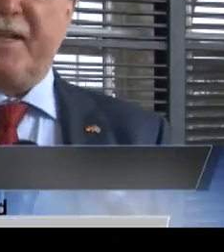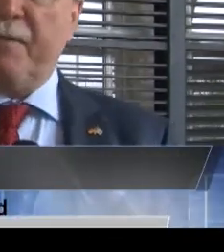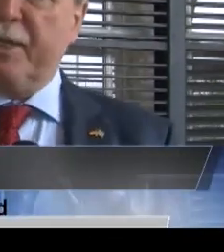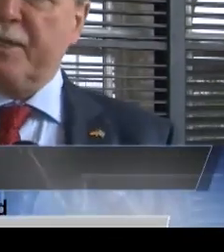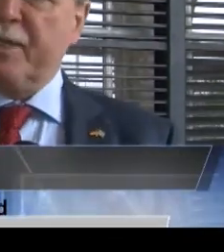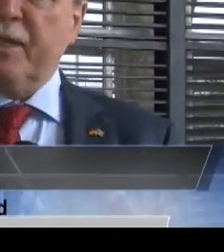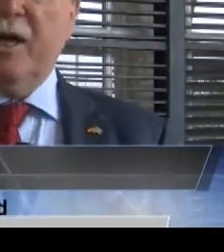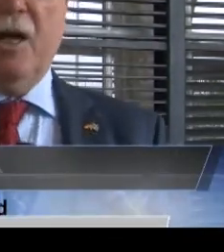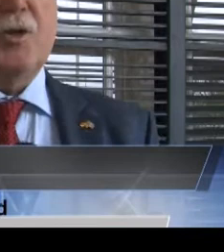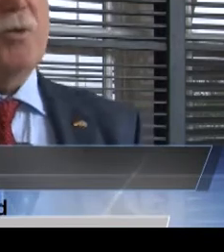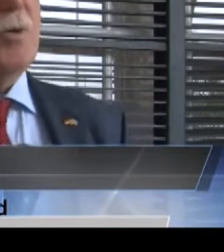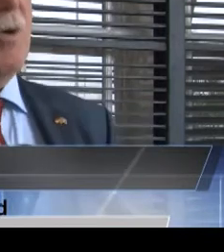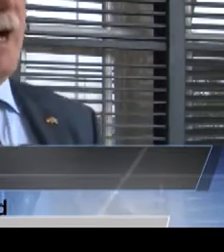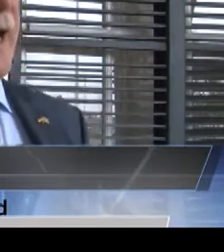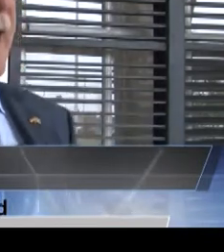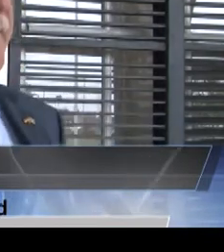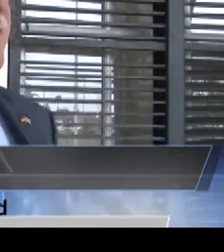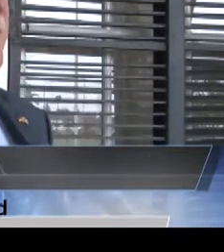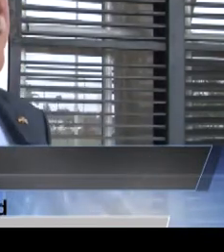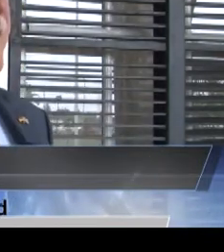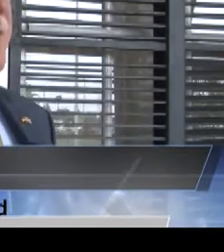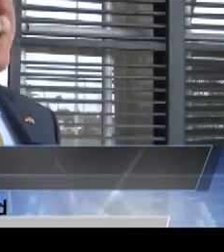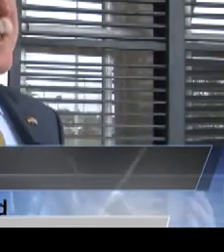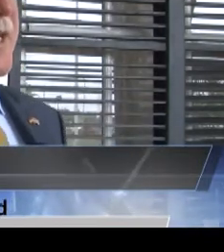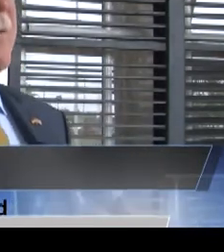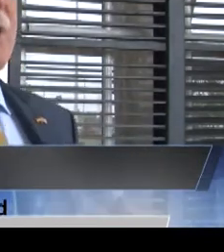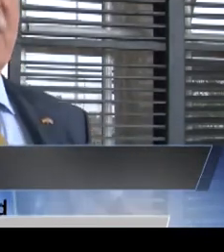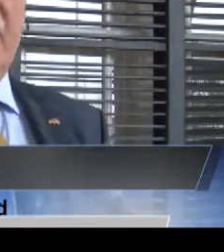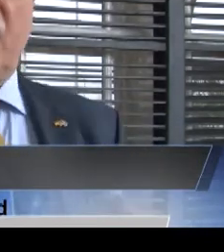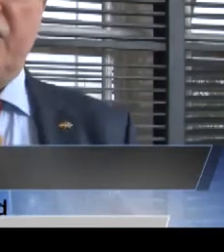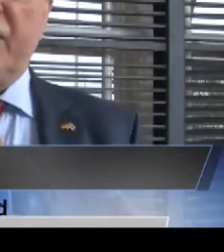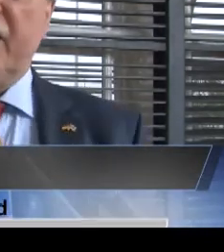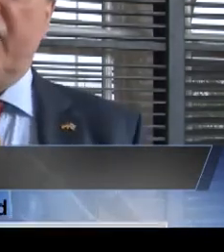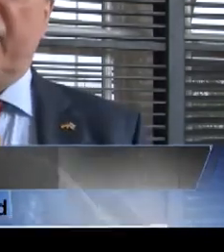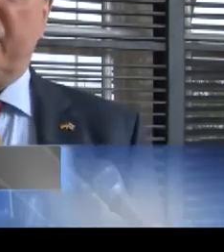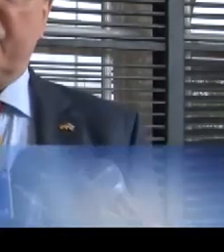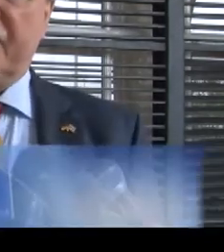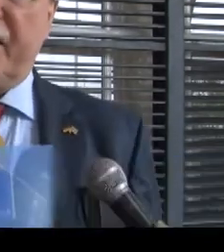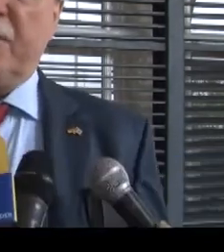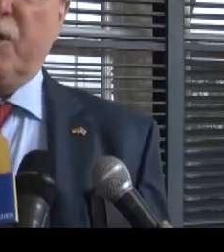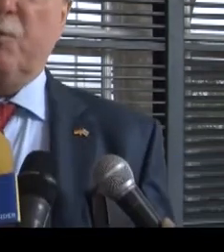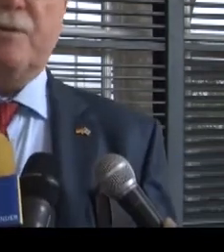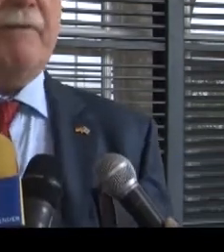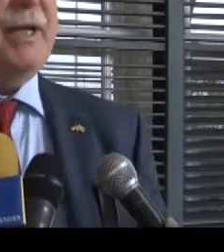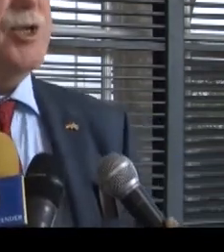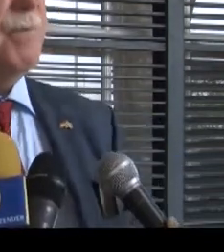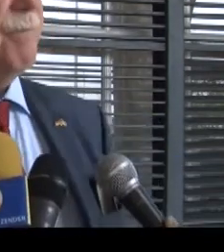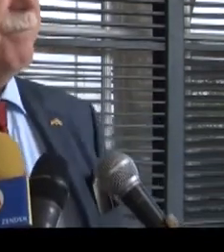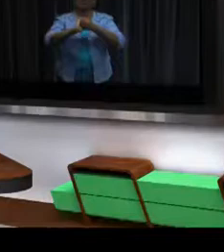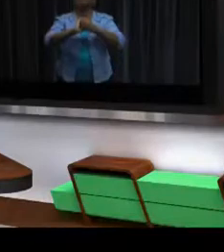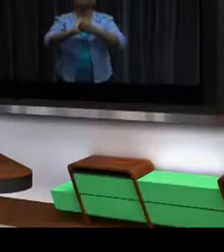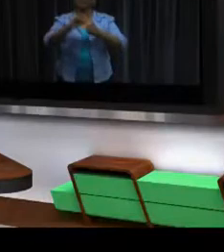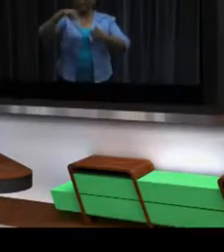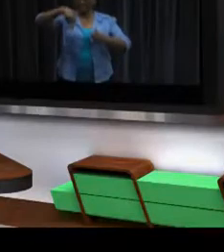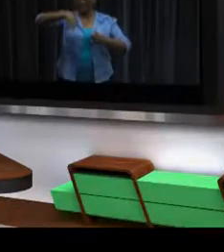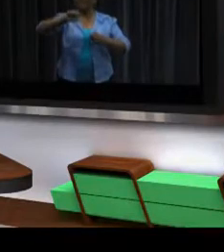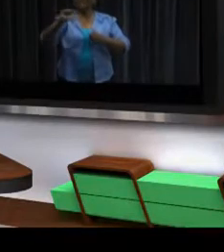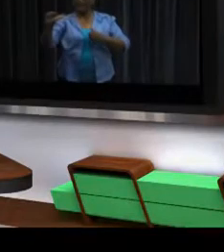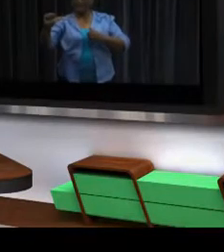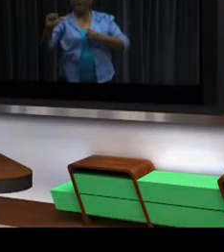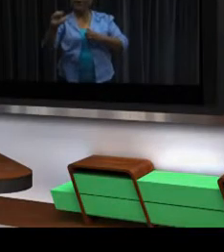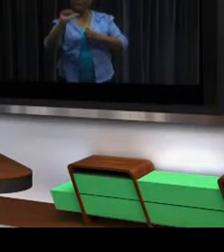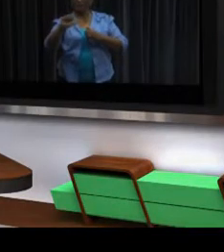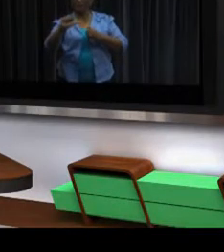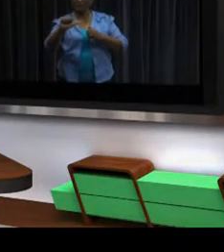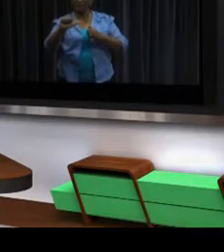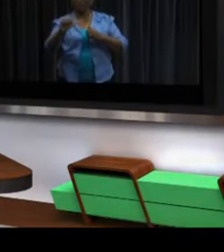of sustainability, to have and to maintain a sustainable economy and a sustainable use of energy. The